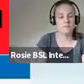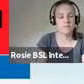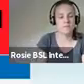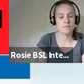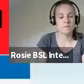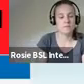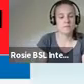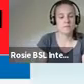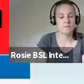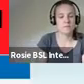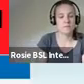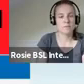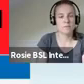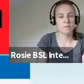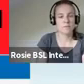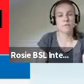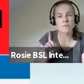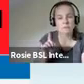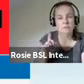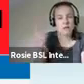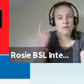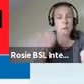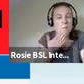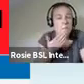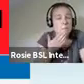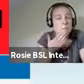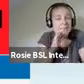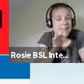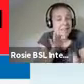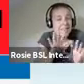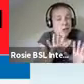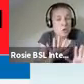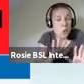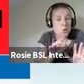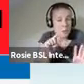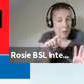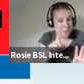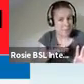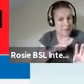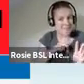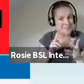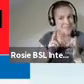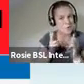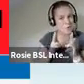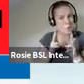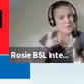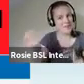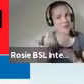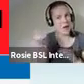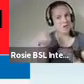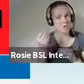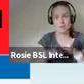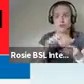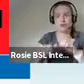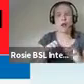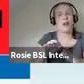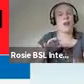Nafisa, can we please ask you to slow down a little bit so our interpreter can catch up with you? Thanks a lot. Thank